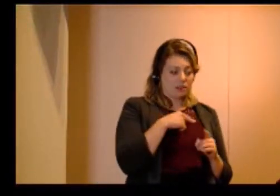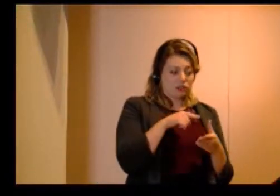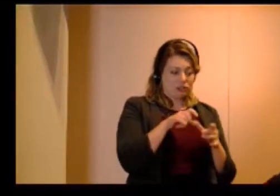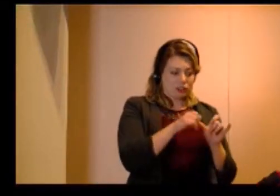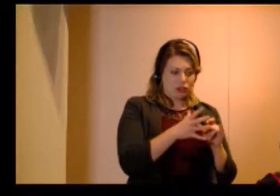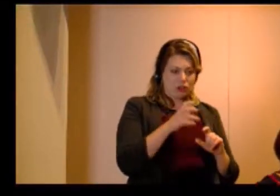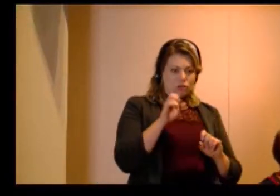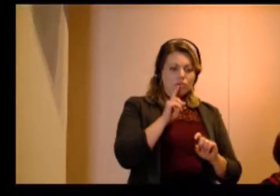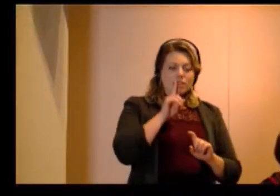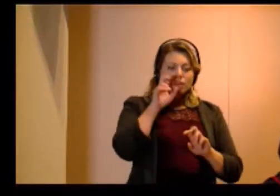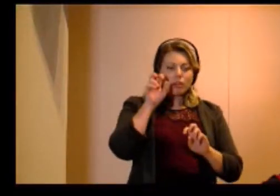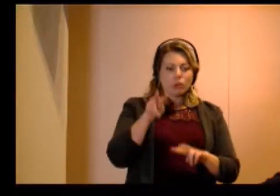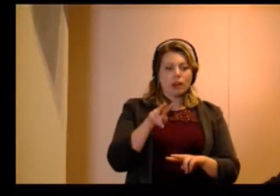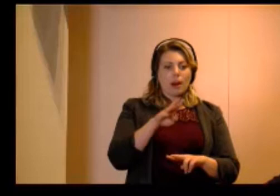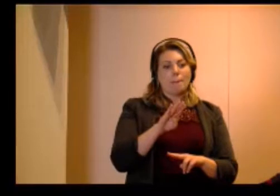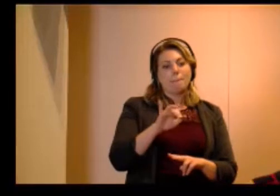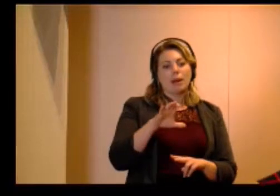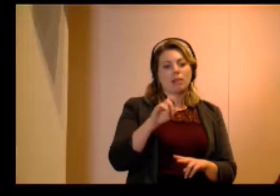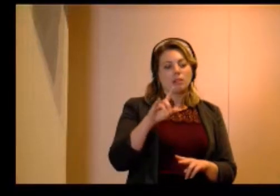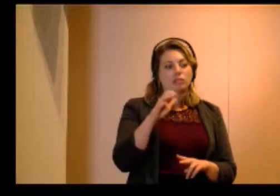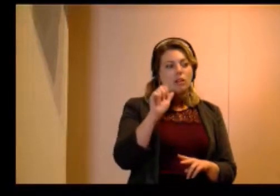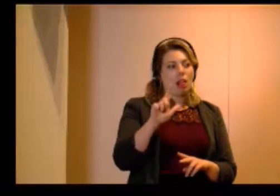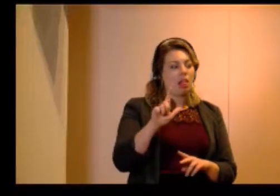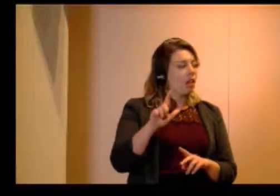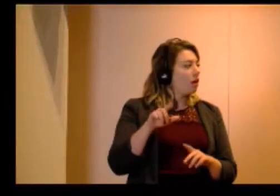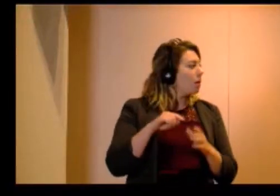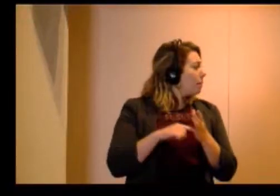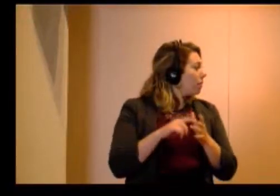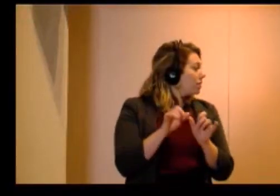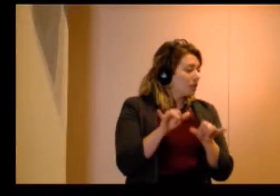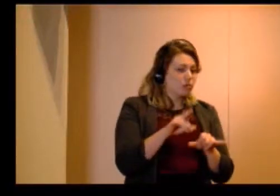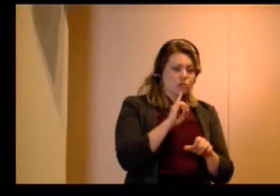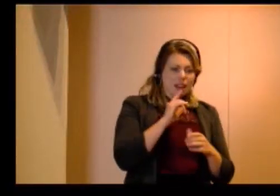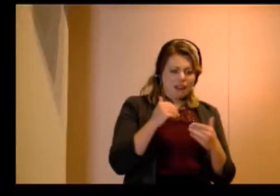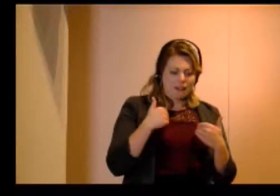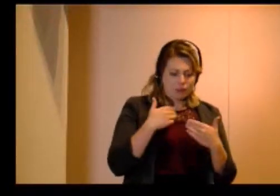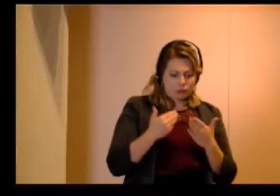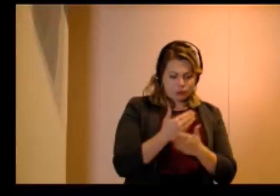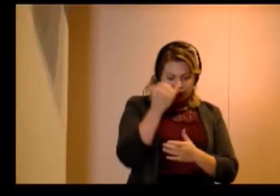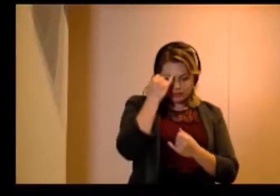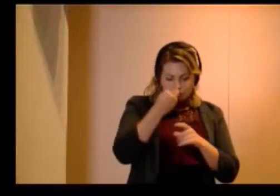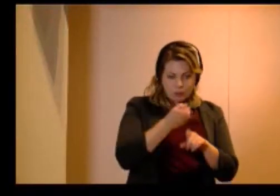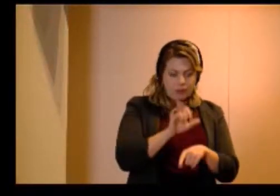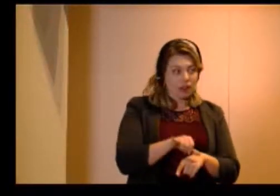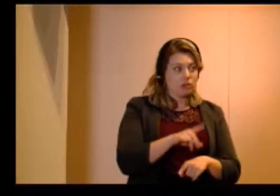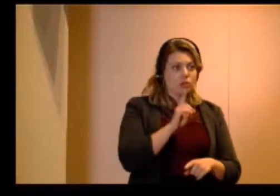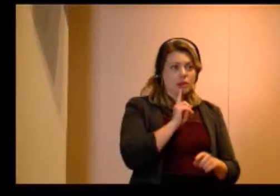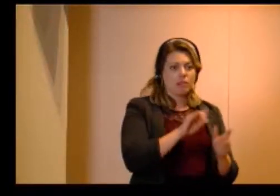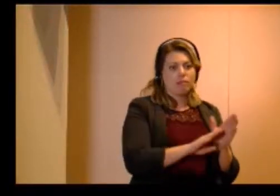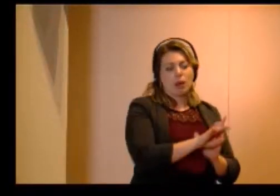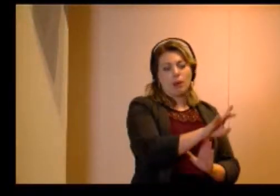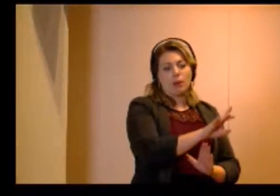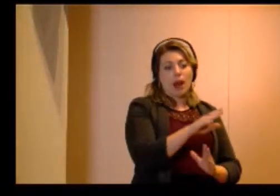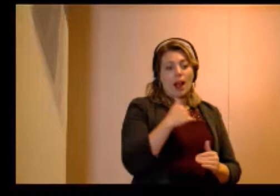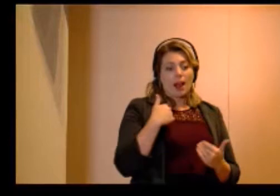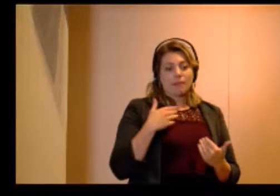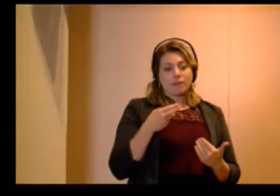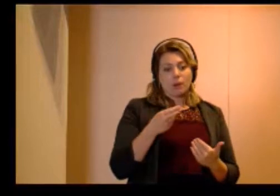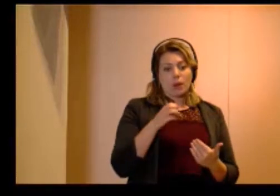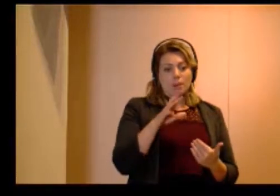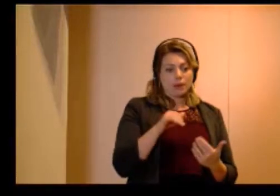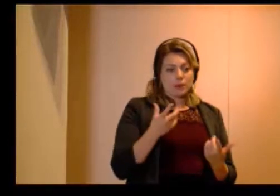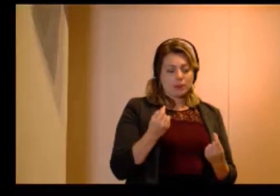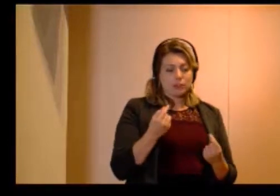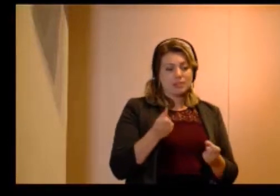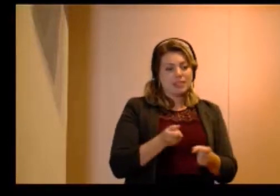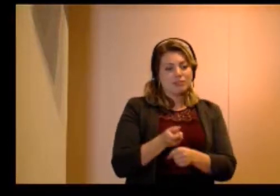biological model system and you can come up with a new idea, that is actually taking off, right? So I have this hobby that every year I go